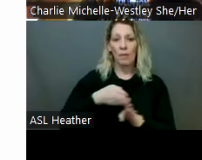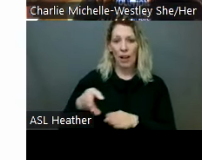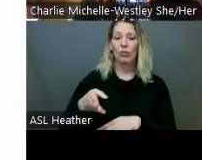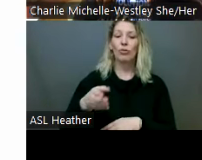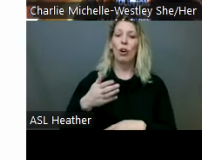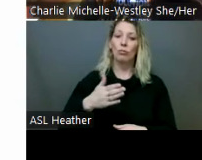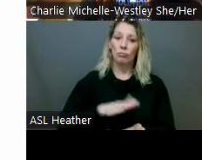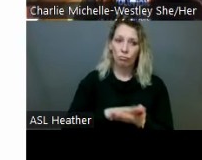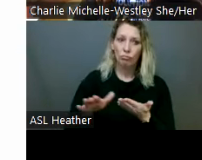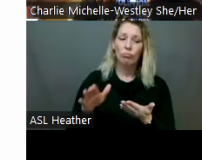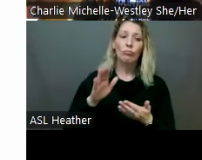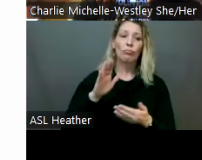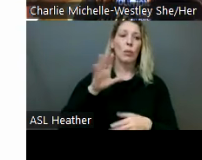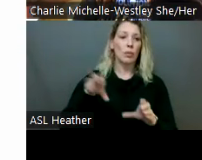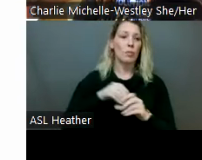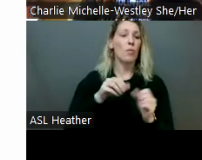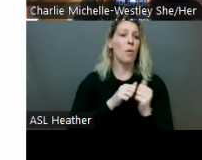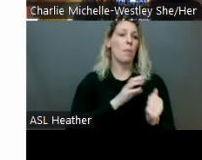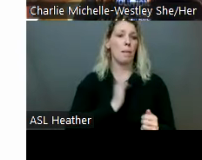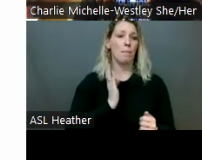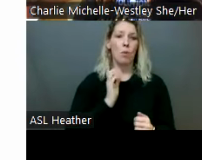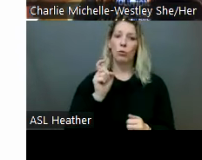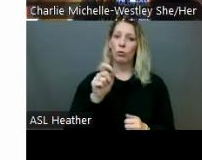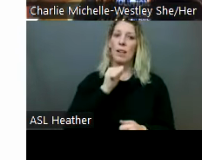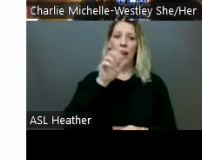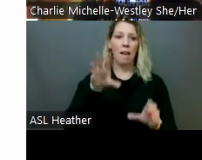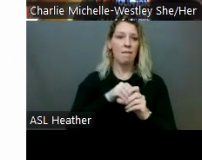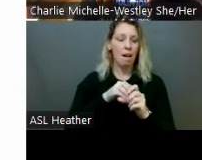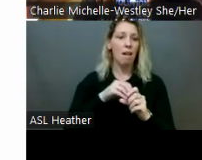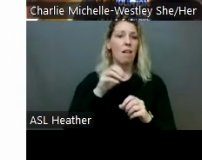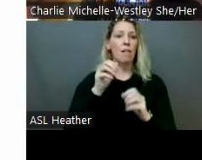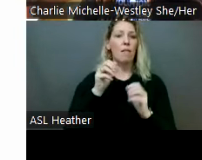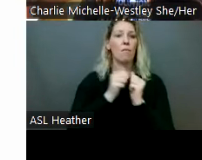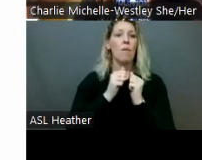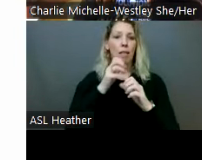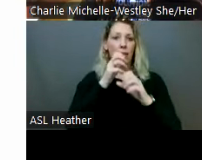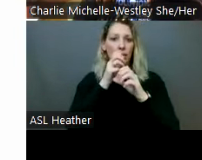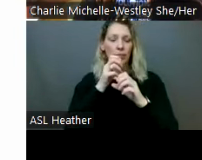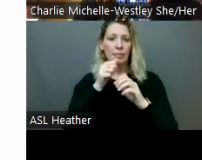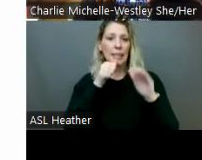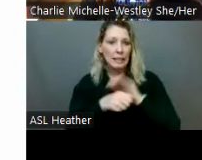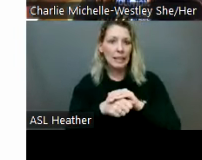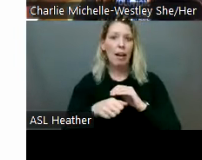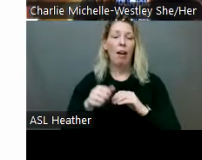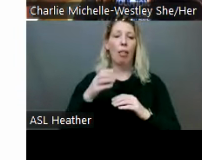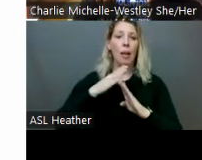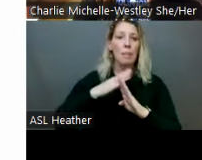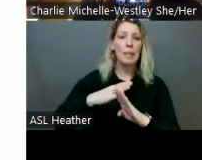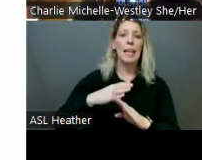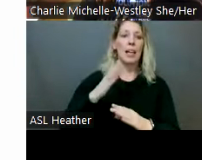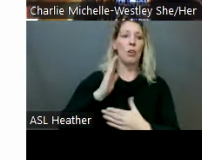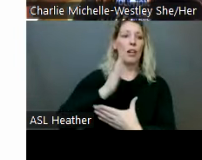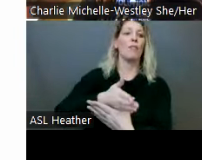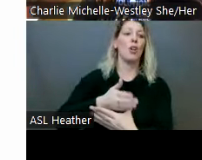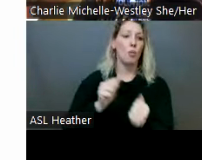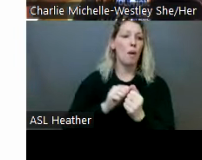board. No member shall conceal, impede, or interfere with the filing, investigation, or determination of findings of a complaint. And you know what? I think